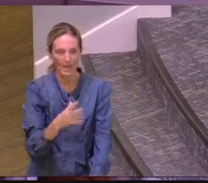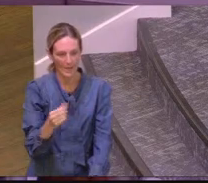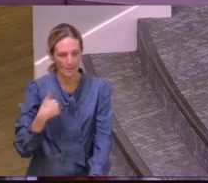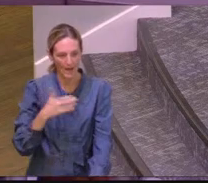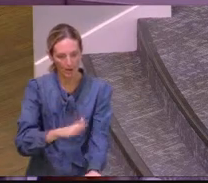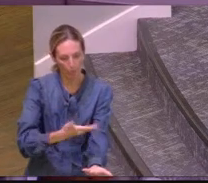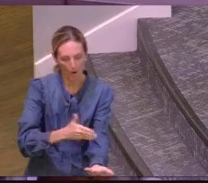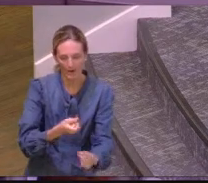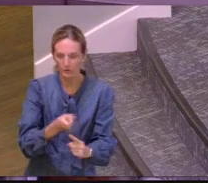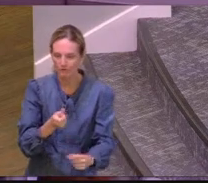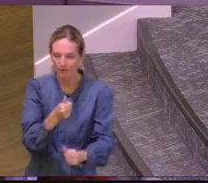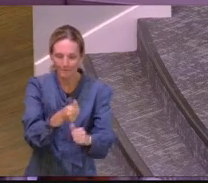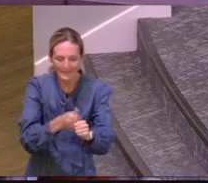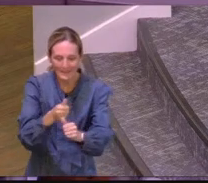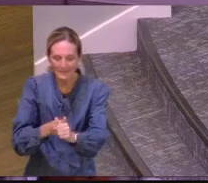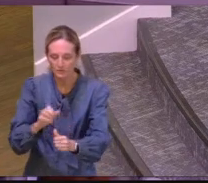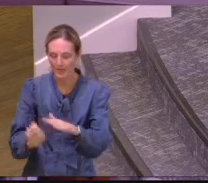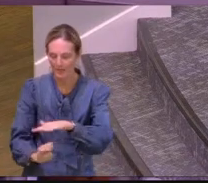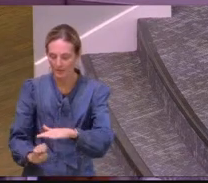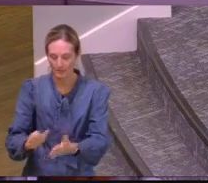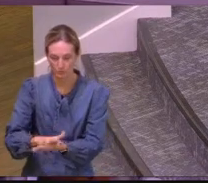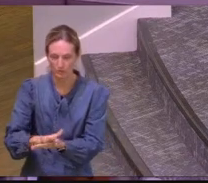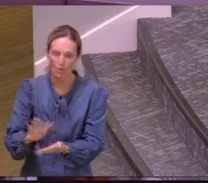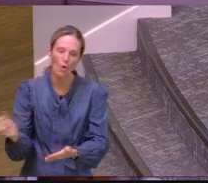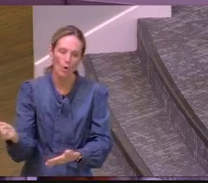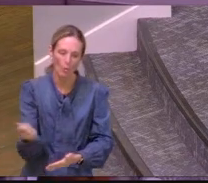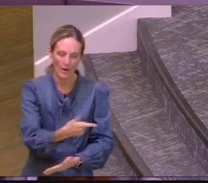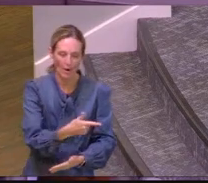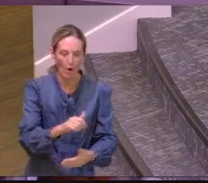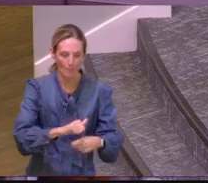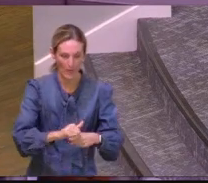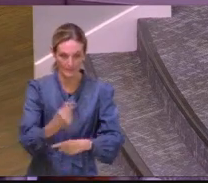that we all practiced one song that we sang together